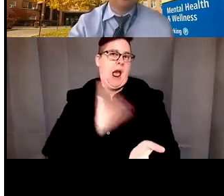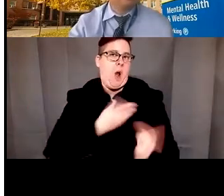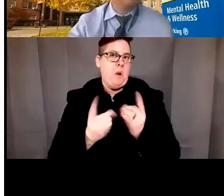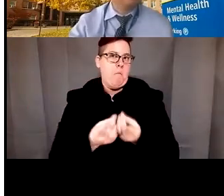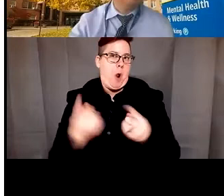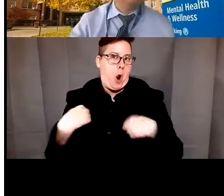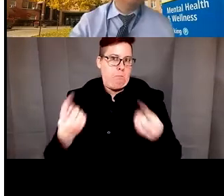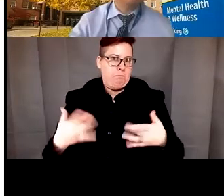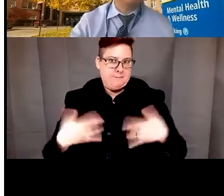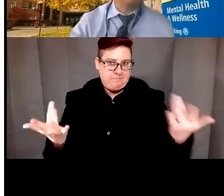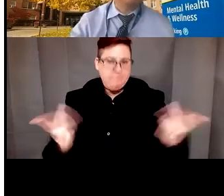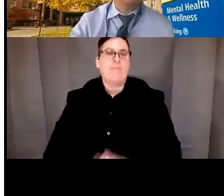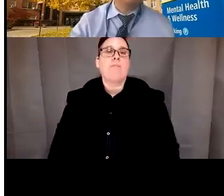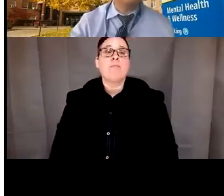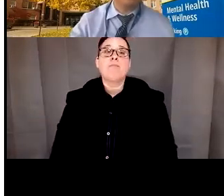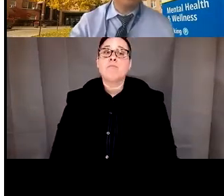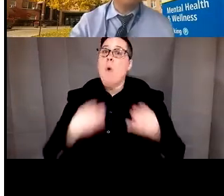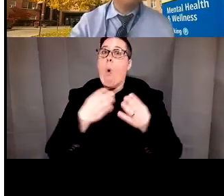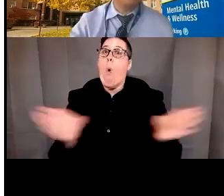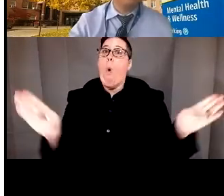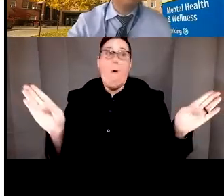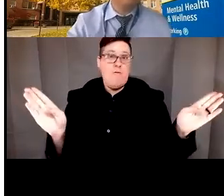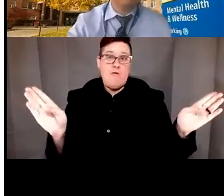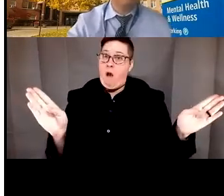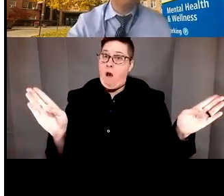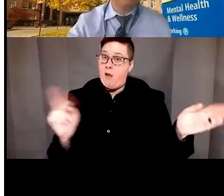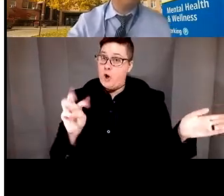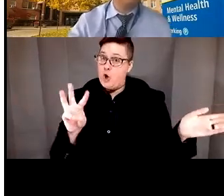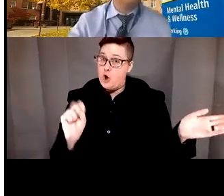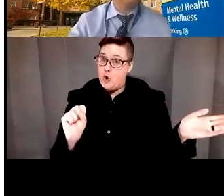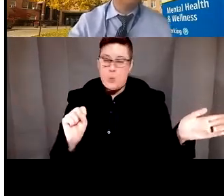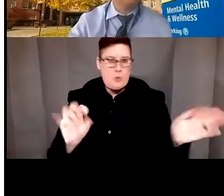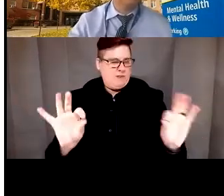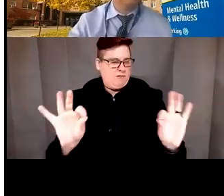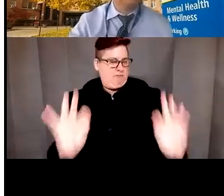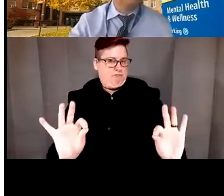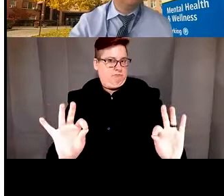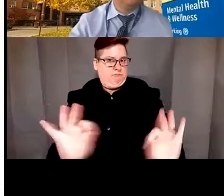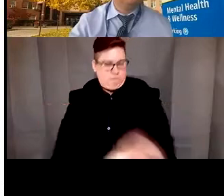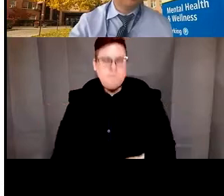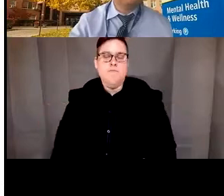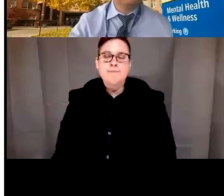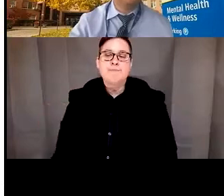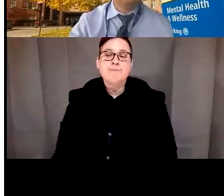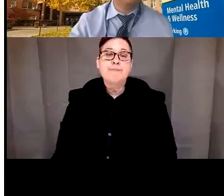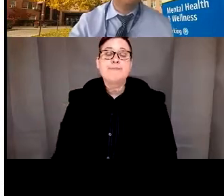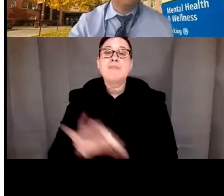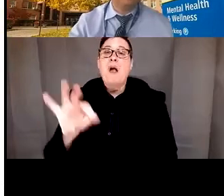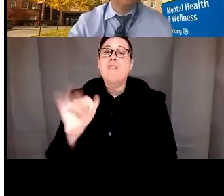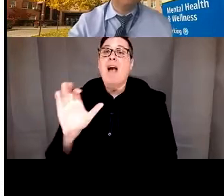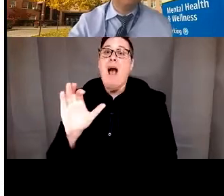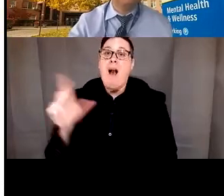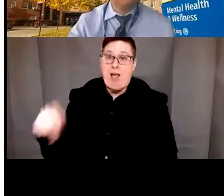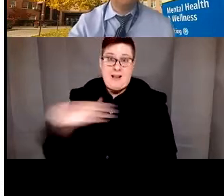And overall, the news is overall very good. The faculty members